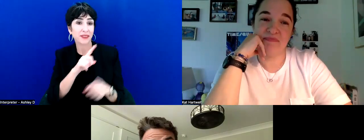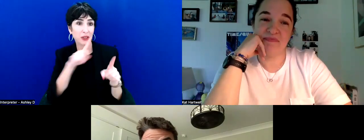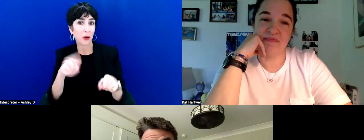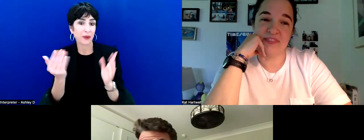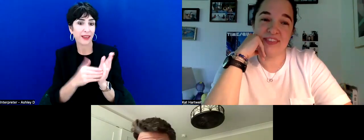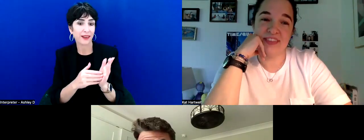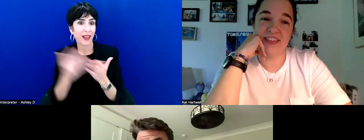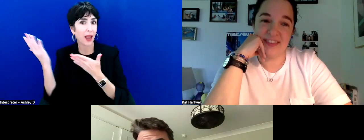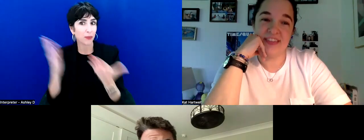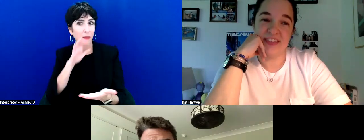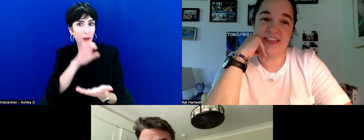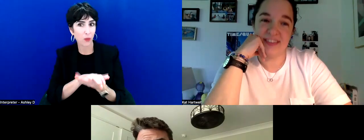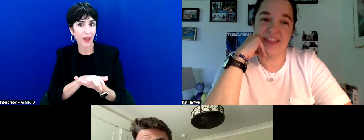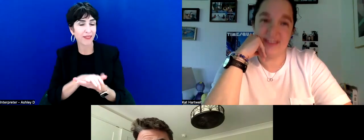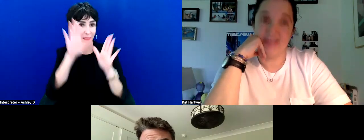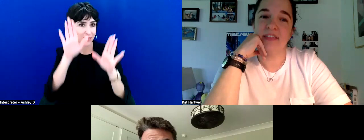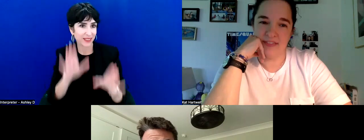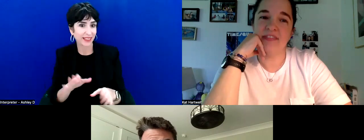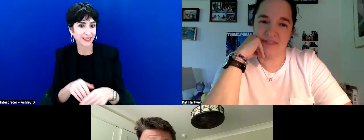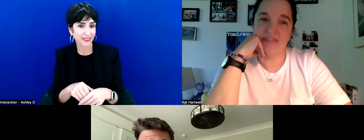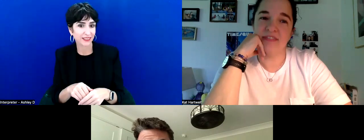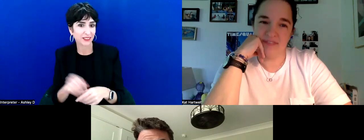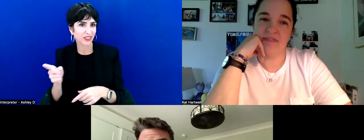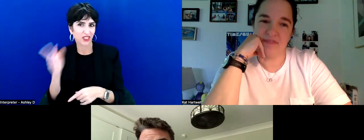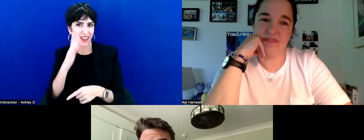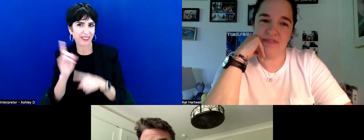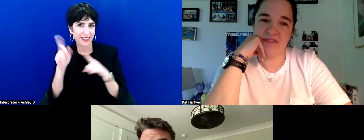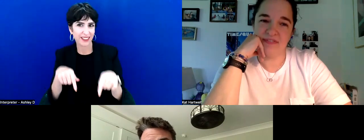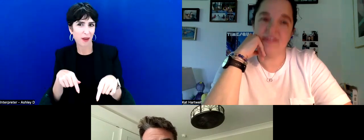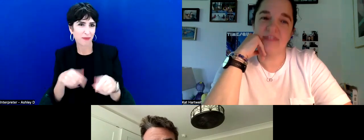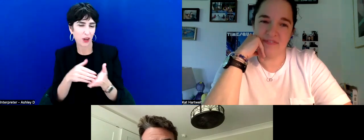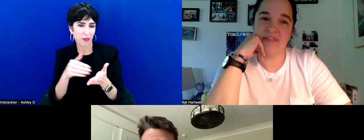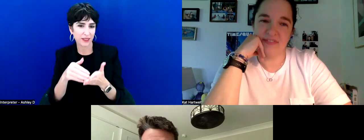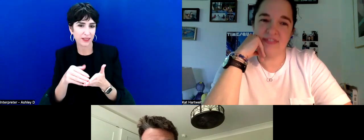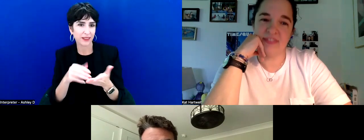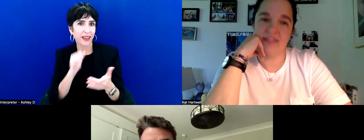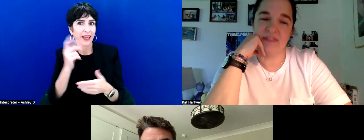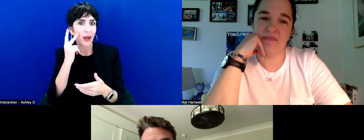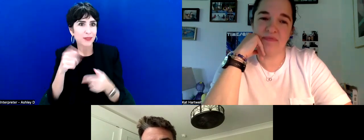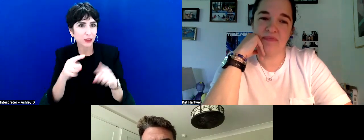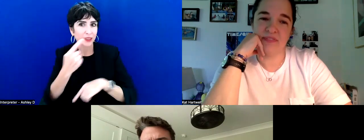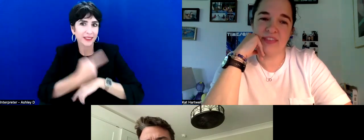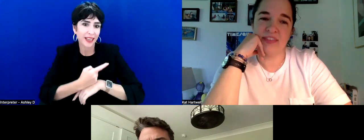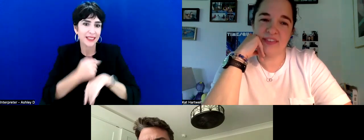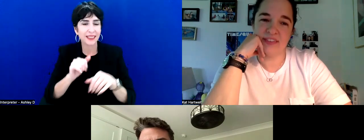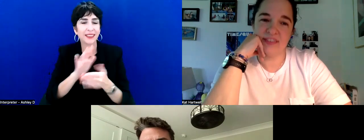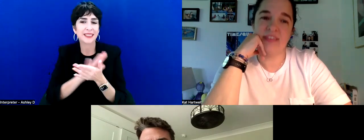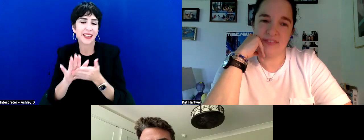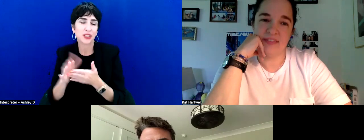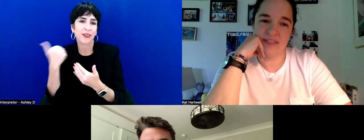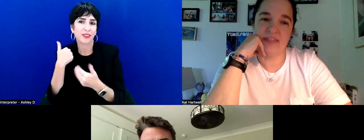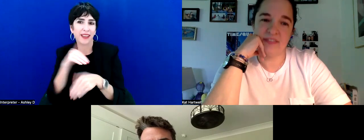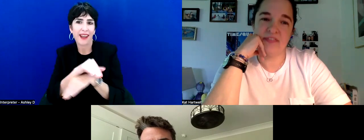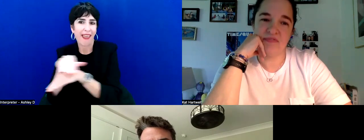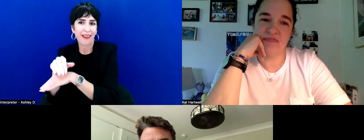again. I got to bring my wife. That was fantastic because she doesn't always get to come. And even though I don't see her during the day, it's still nice to have her there, and I